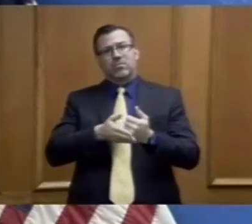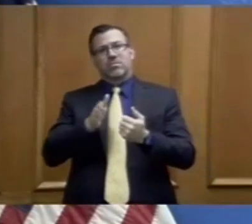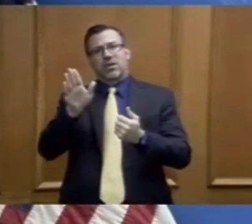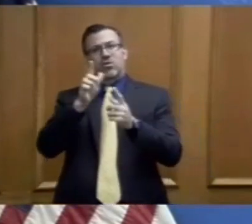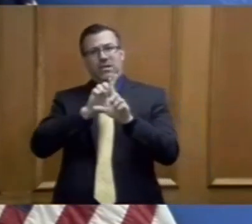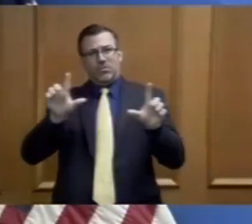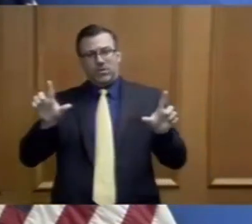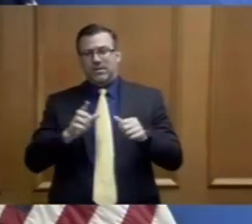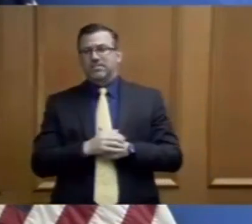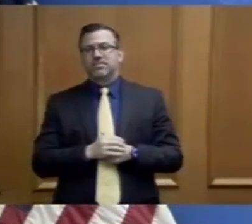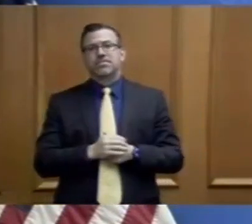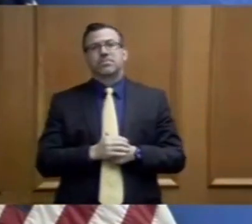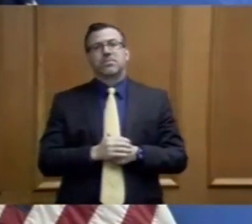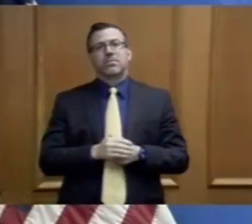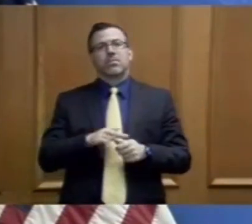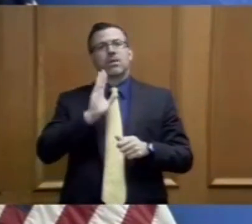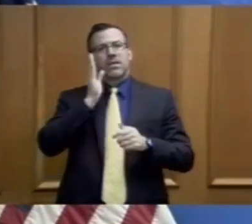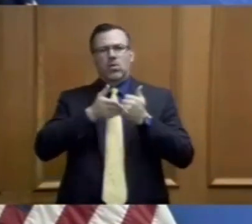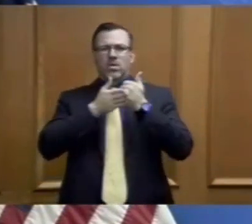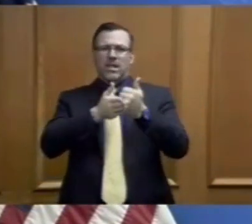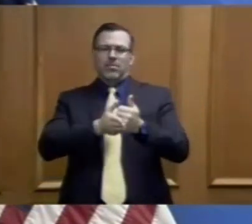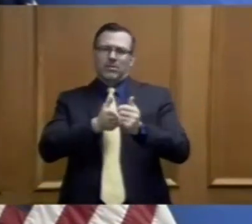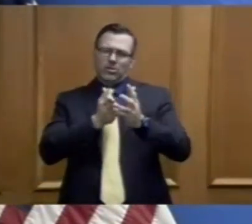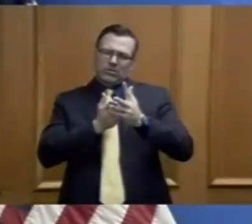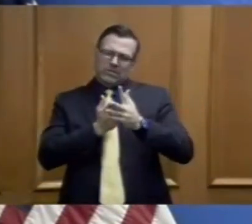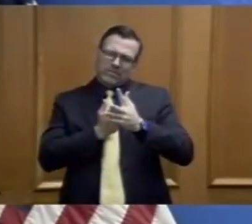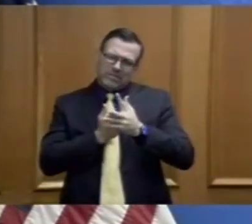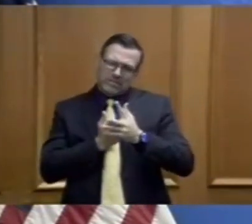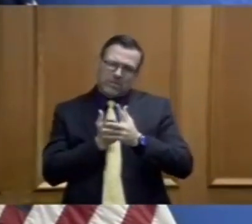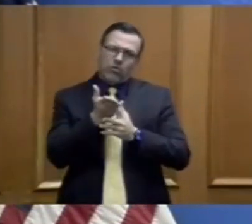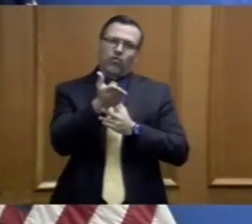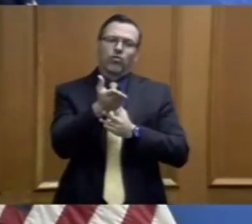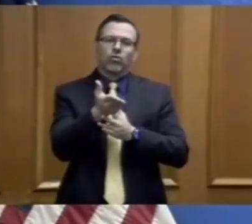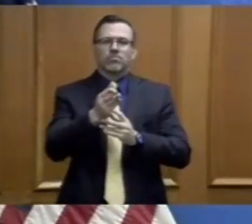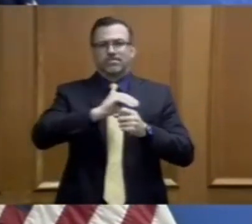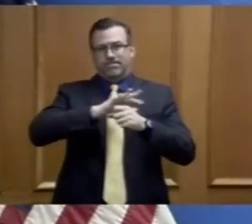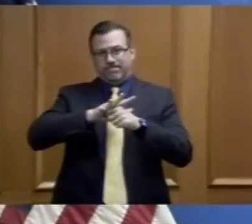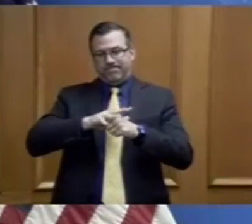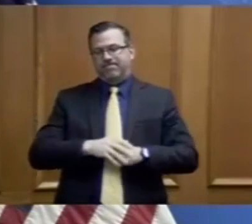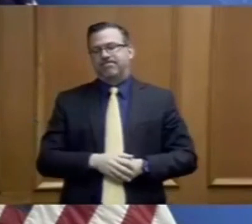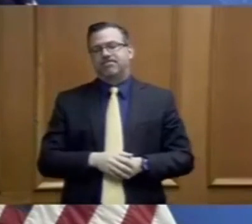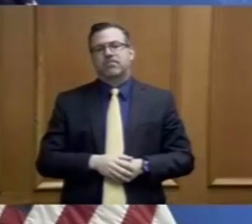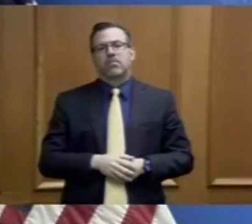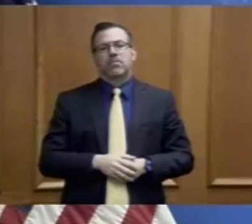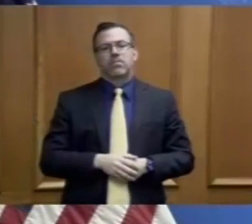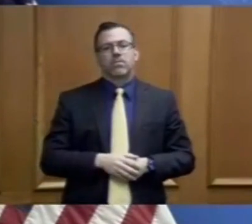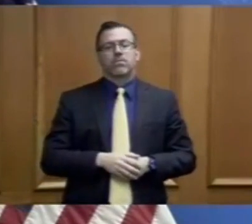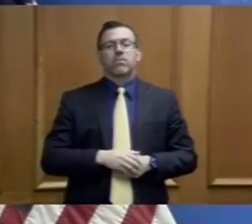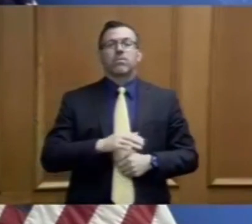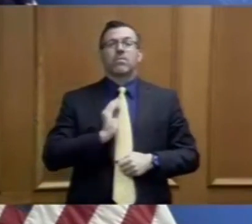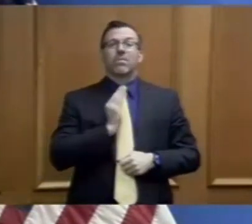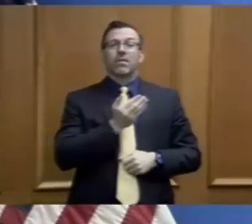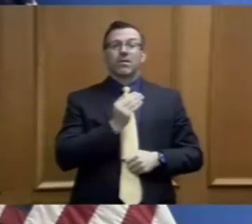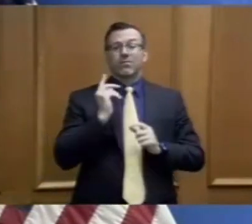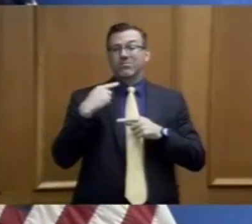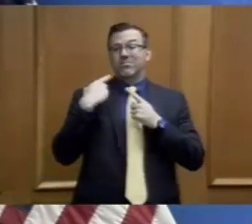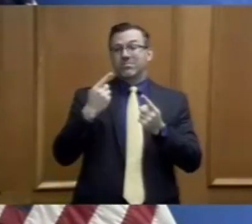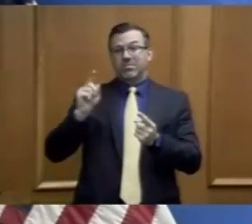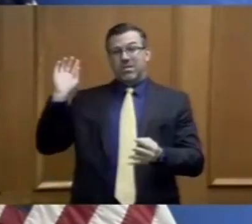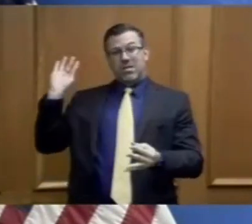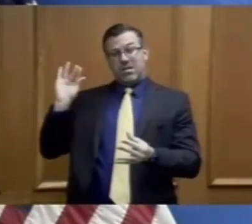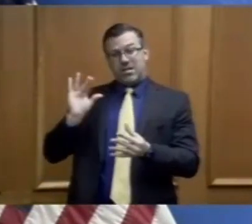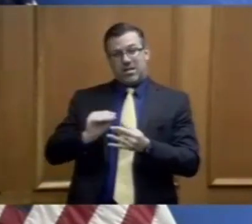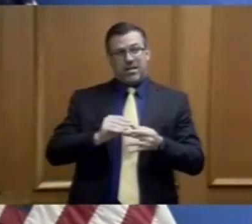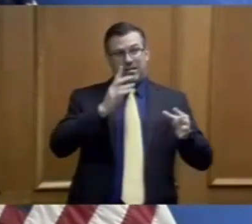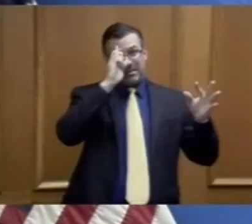move through this public health crisis. Each of our decisions throughout this pandemic have been built